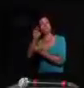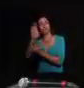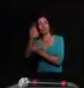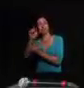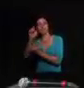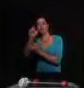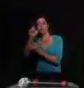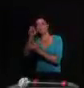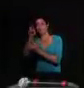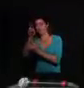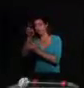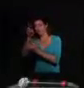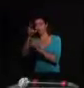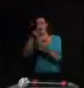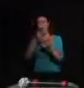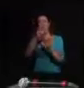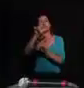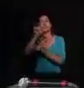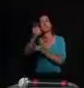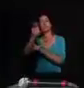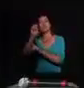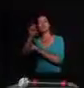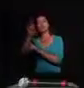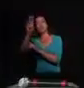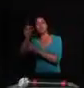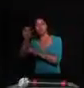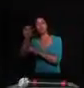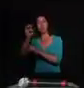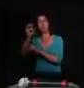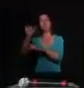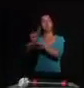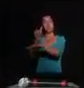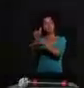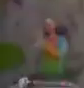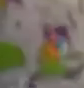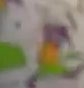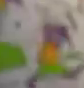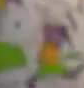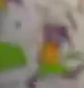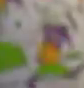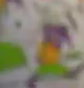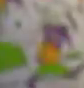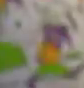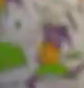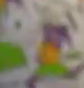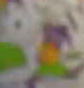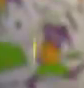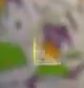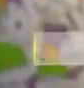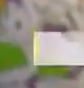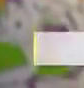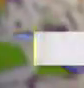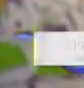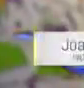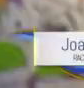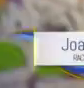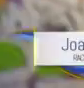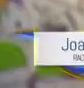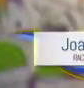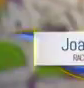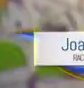Lacombe, Alberta, where he went out of his way to interview her. I'm originally from Nova Scotia, and we moved